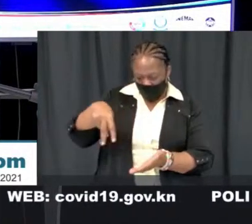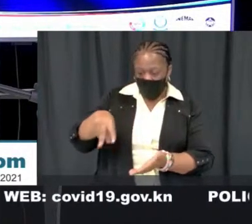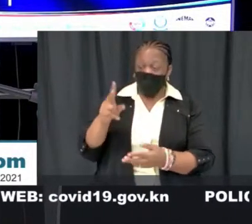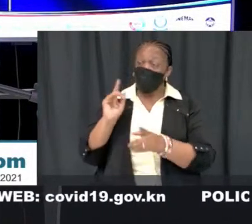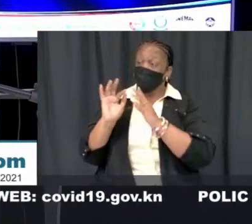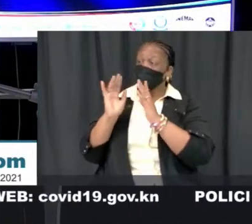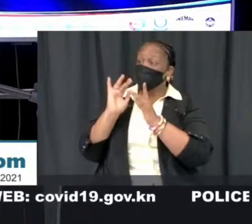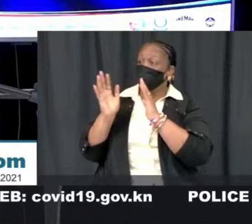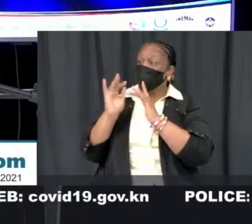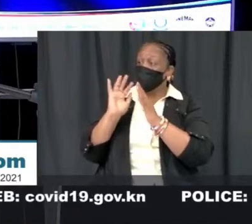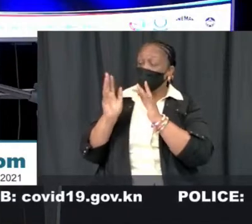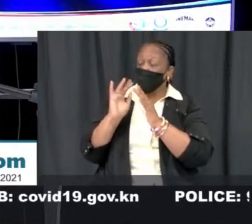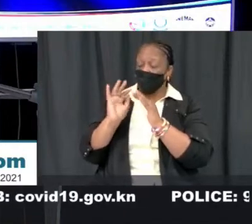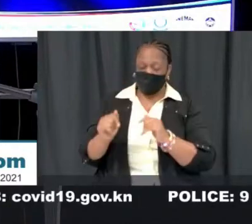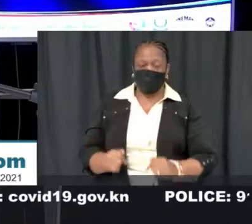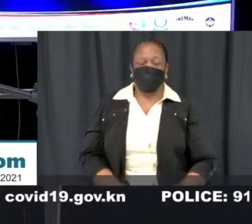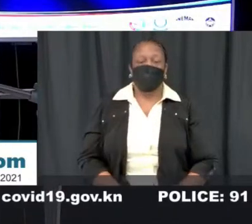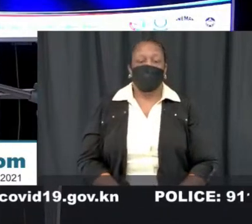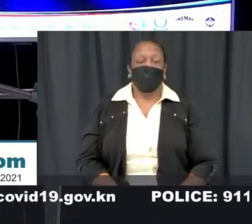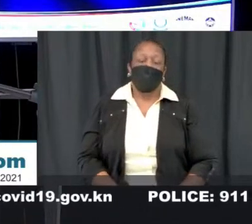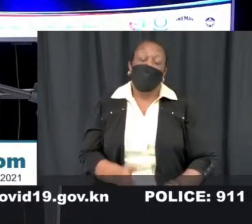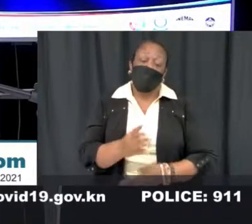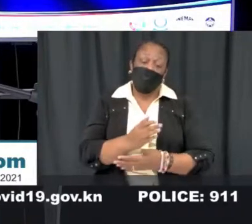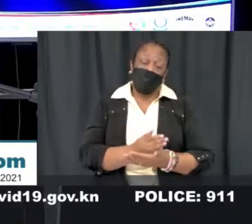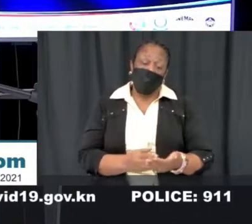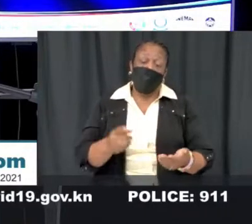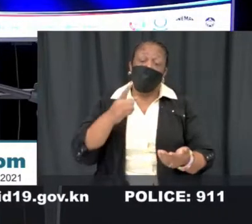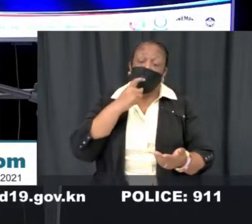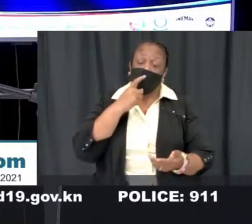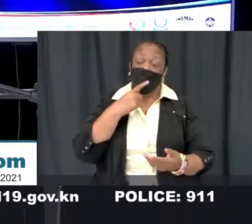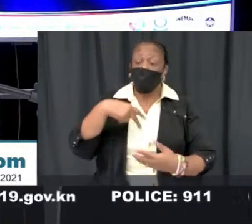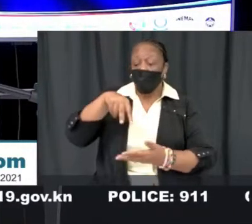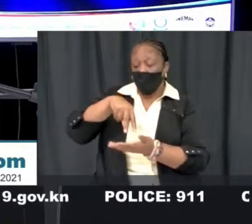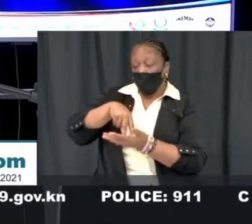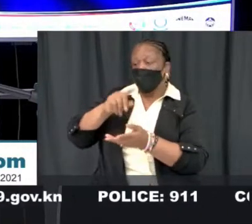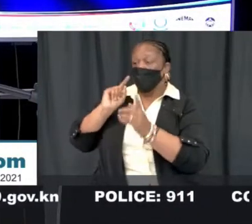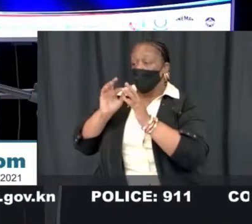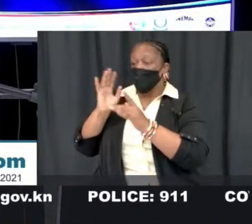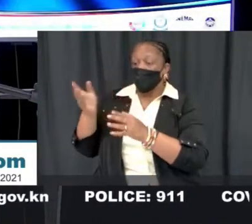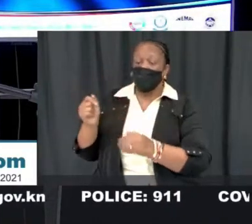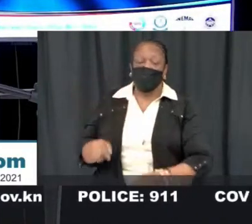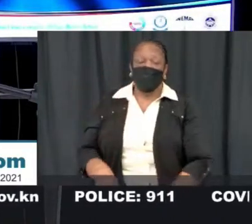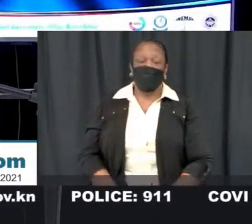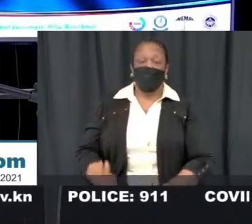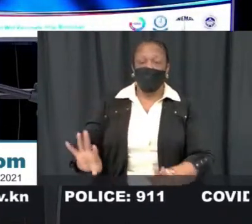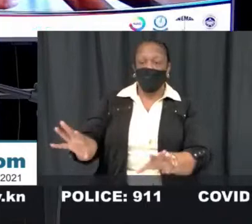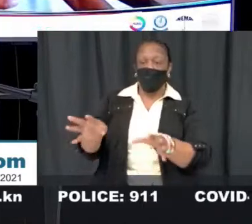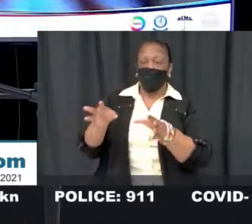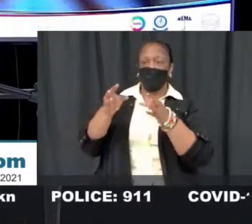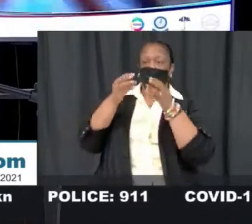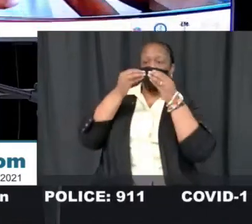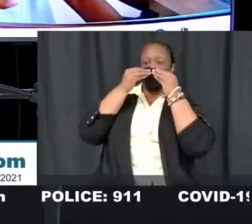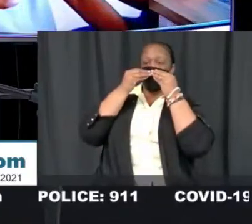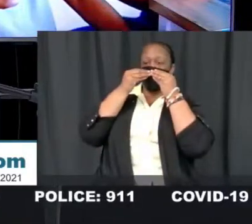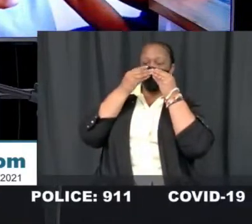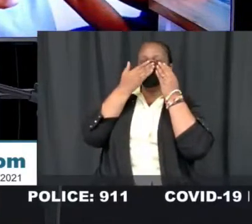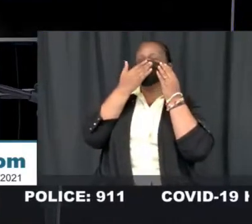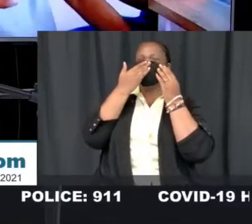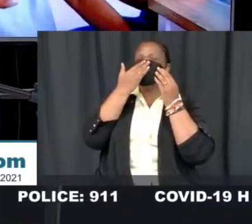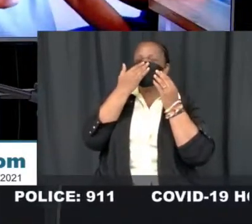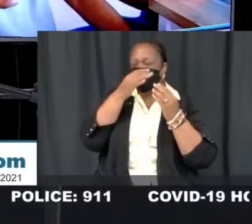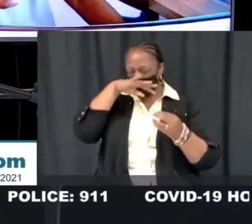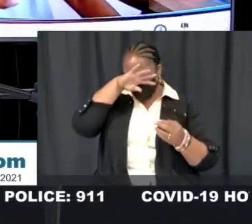when aerosols or droplets containing the virus are inhaled or come directly into contact with the